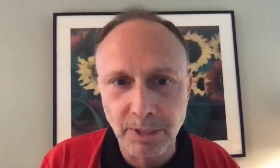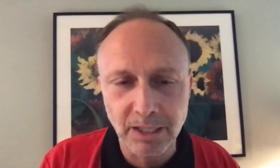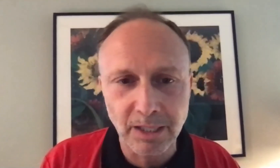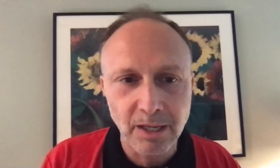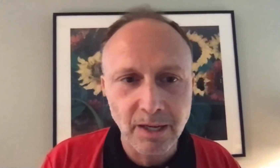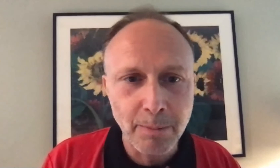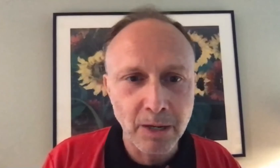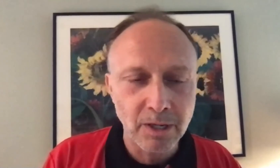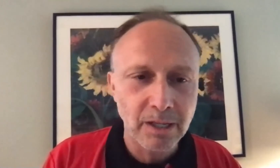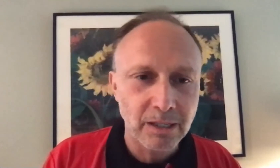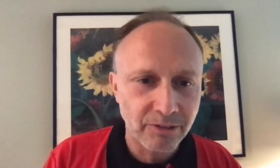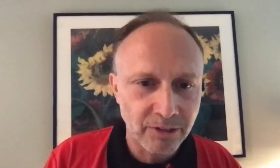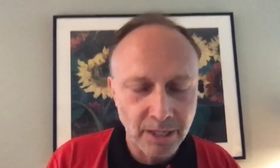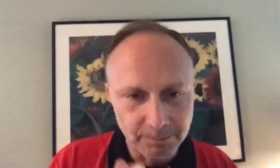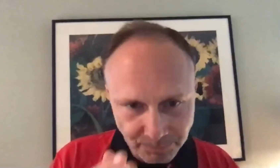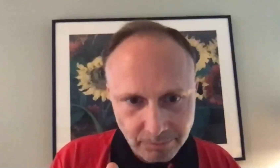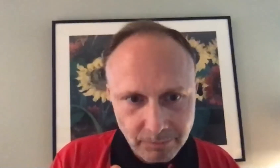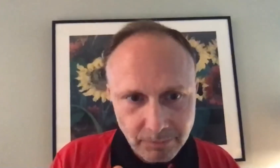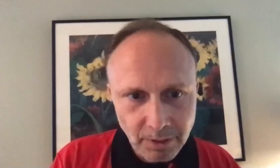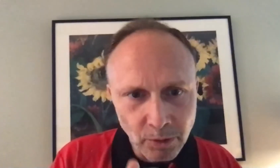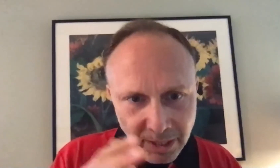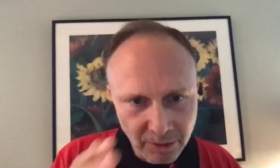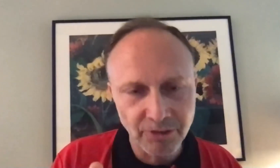big person. Anyway,